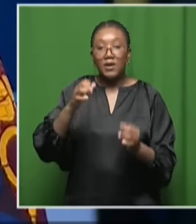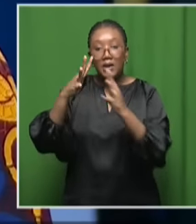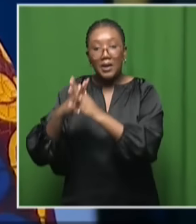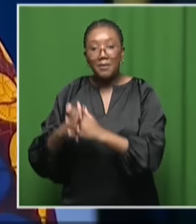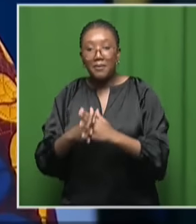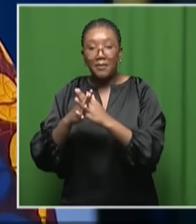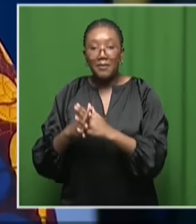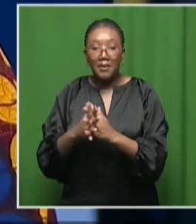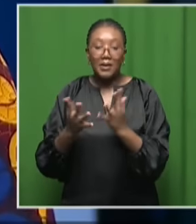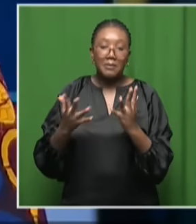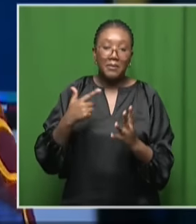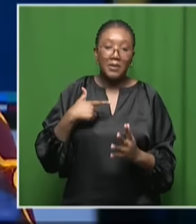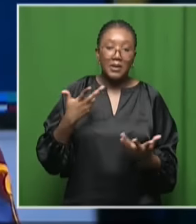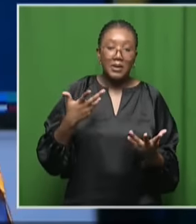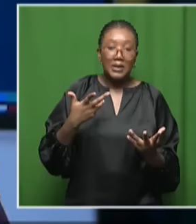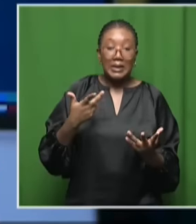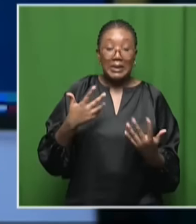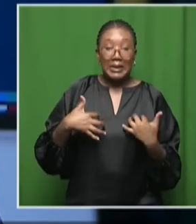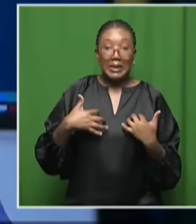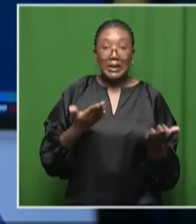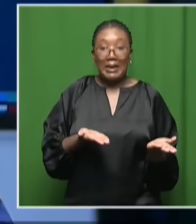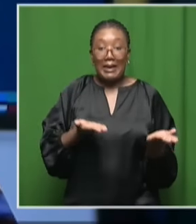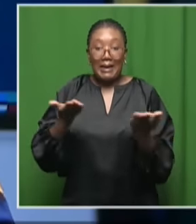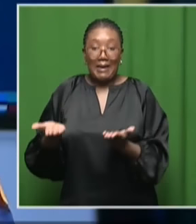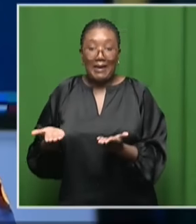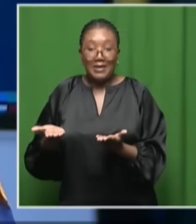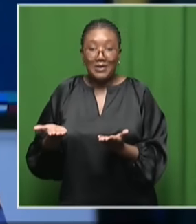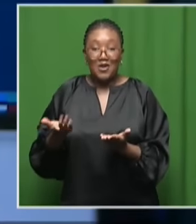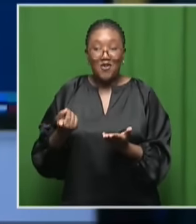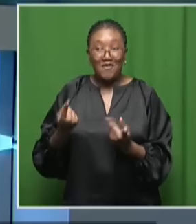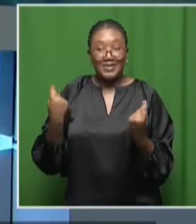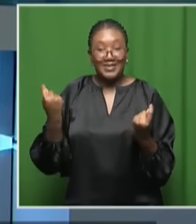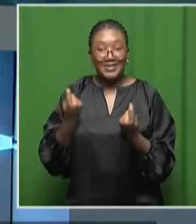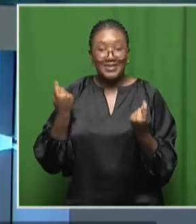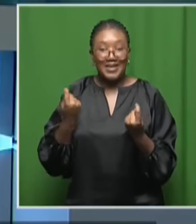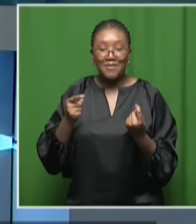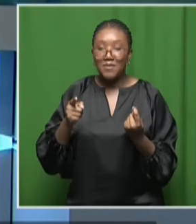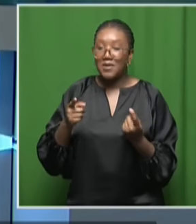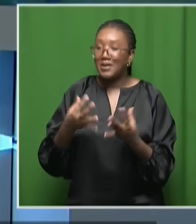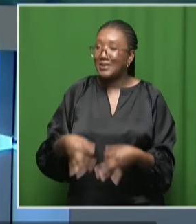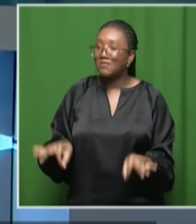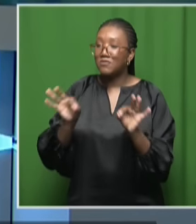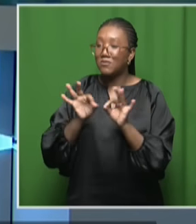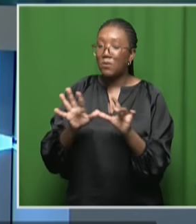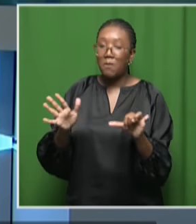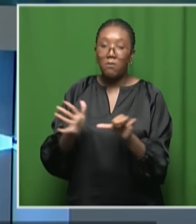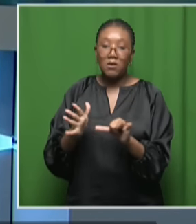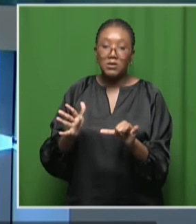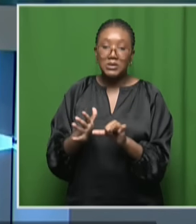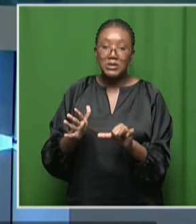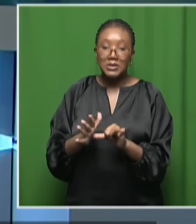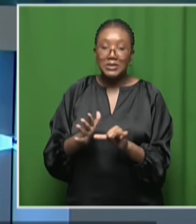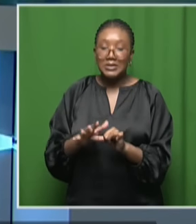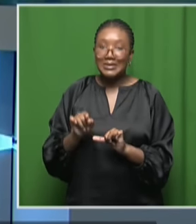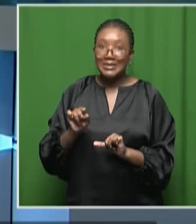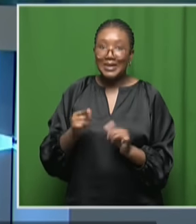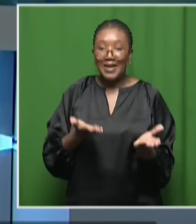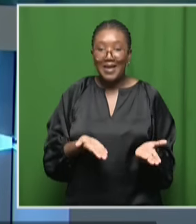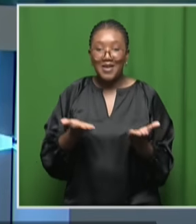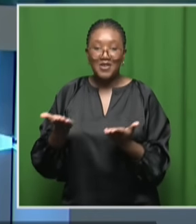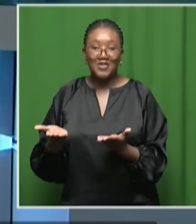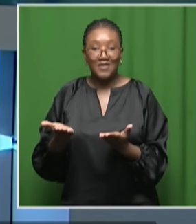a handover or whatever. The handover ceremony is symbolic, as so many things in diplomacy are. It's